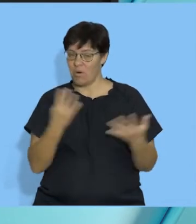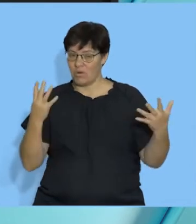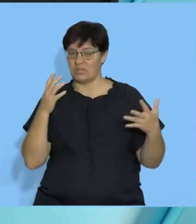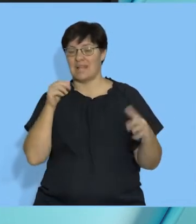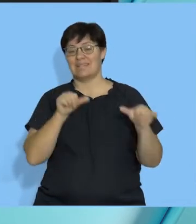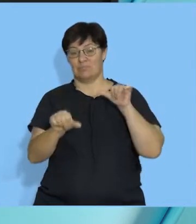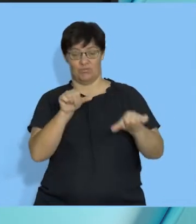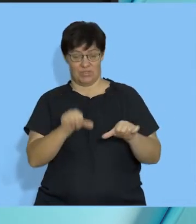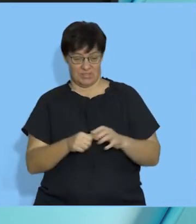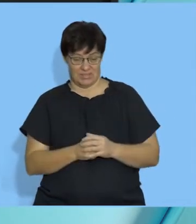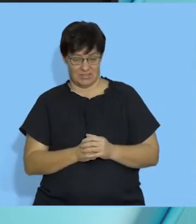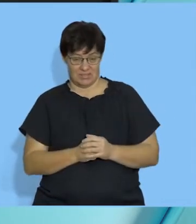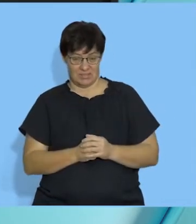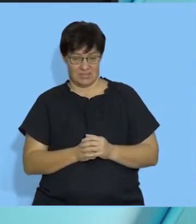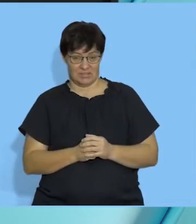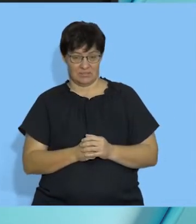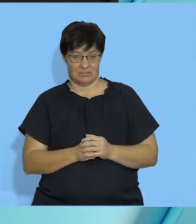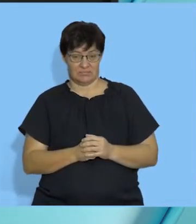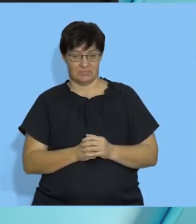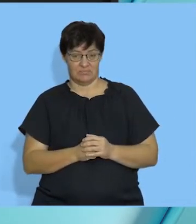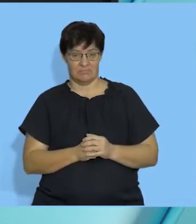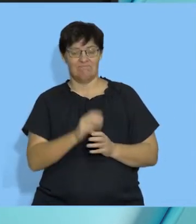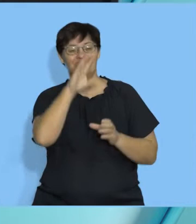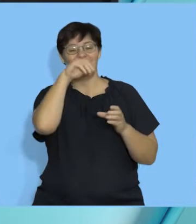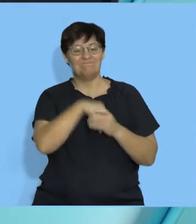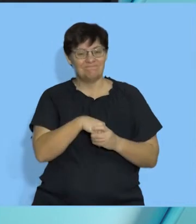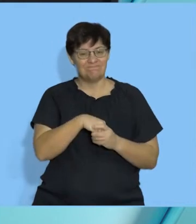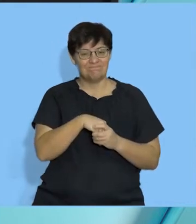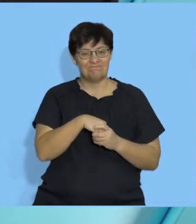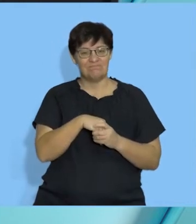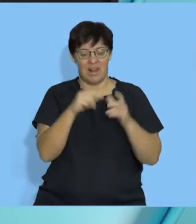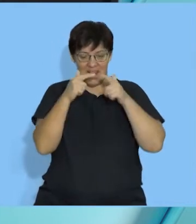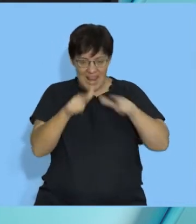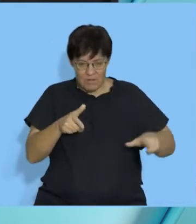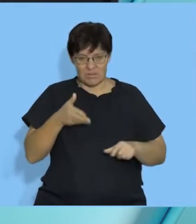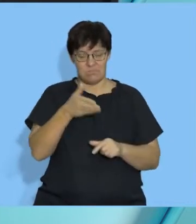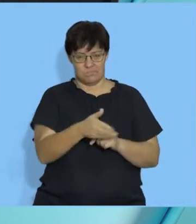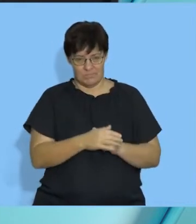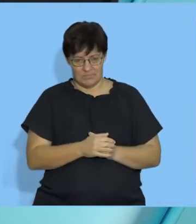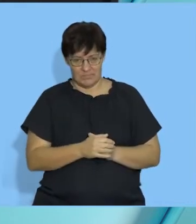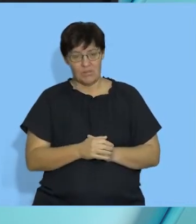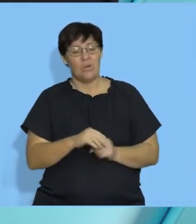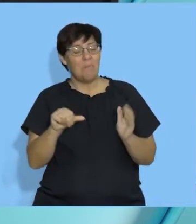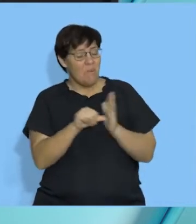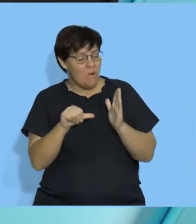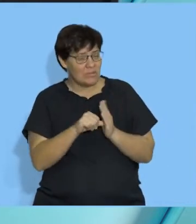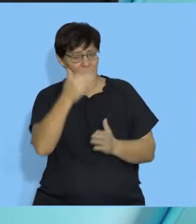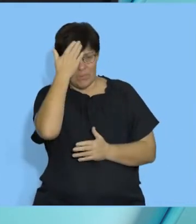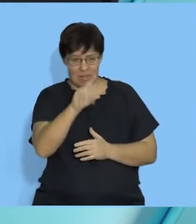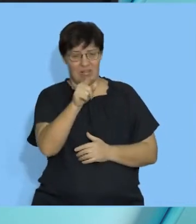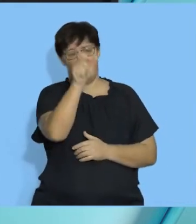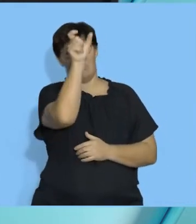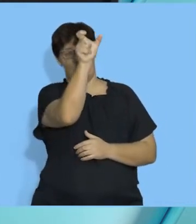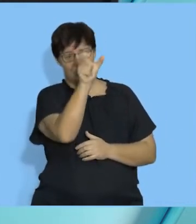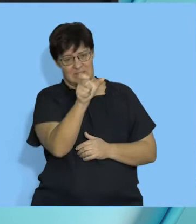chemistry, it's actually, embodied in, a language, which is the terminology. So when it comes to defining,